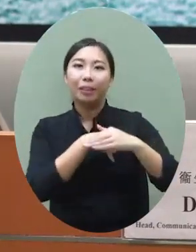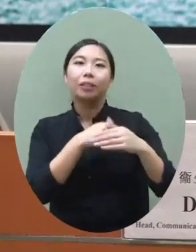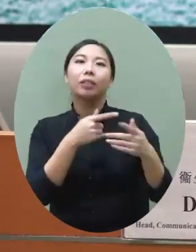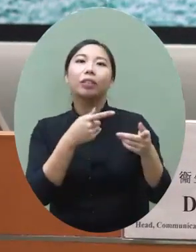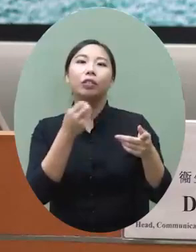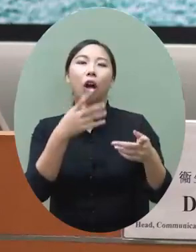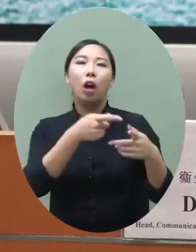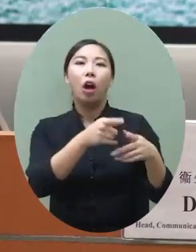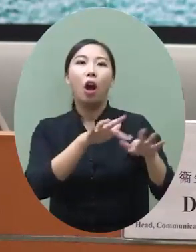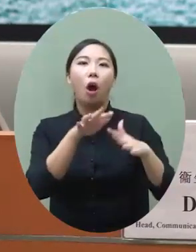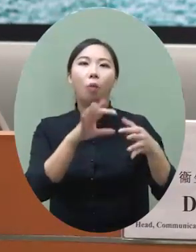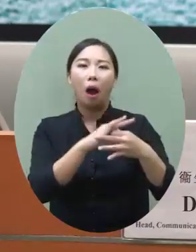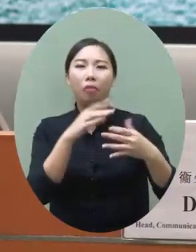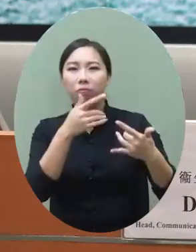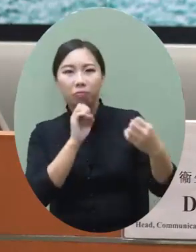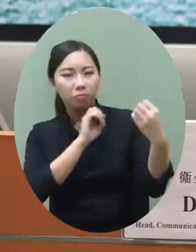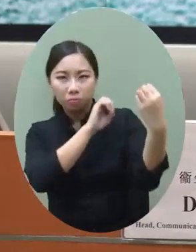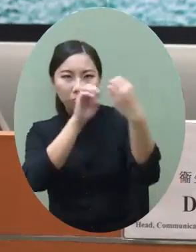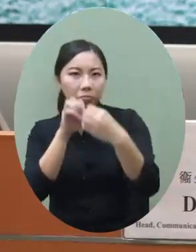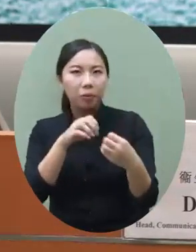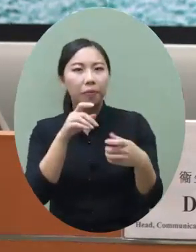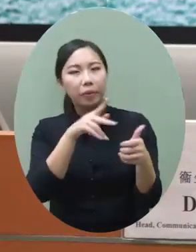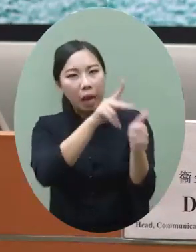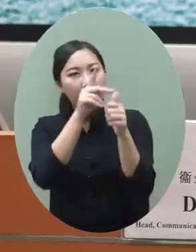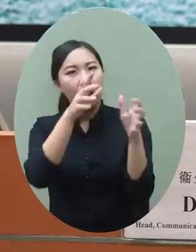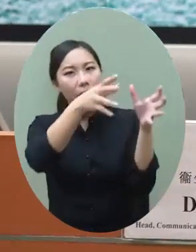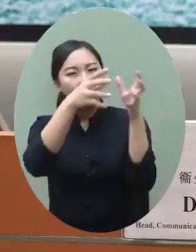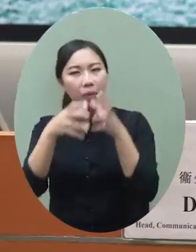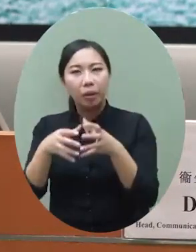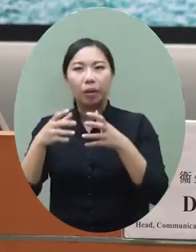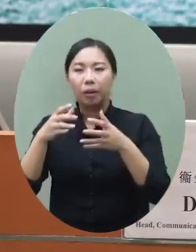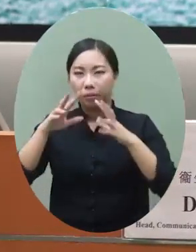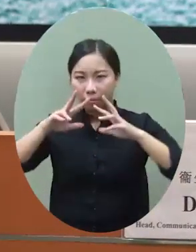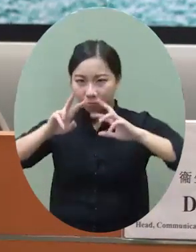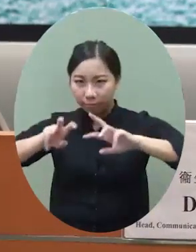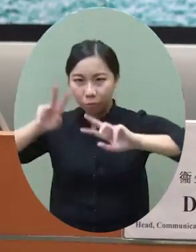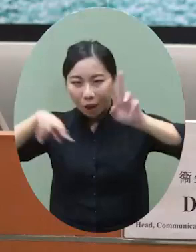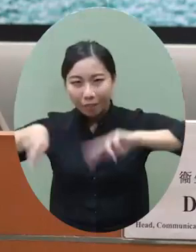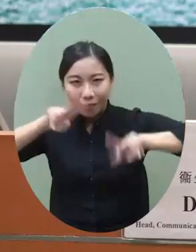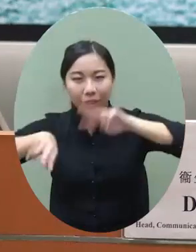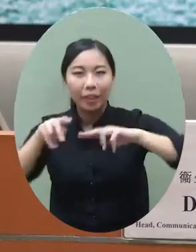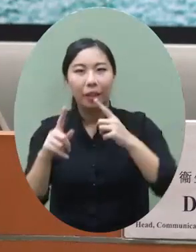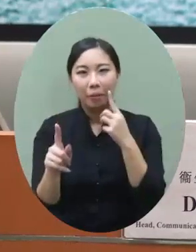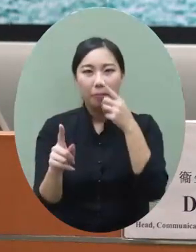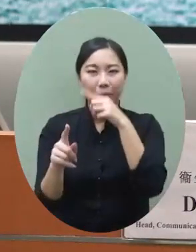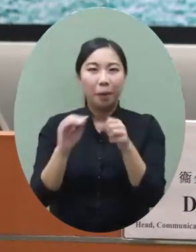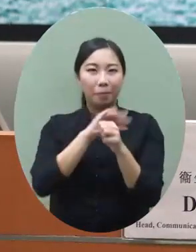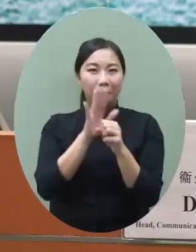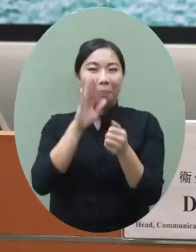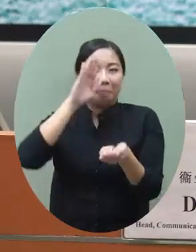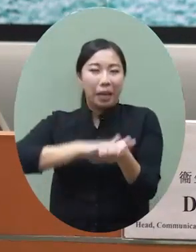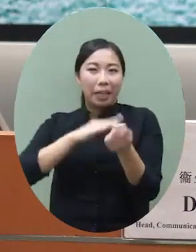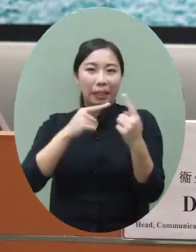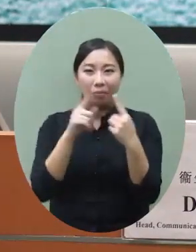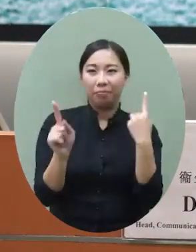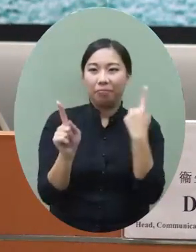of close contacts, we consider that the household contacts of close contacts may be at